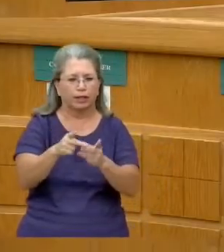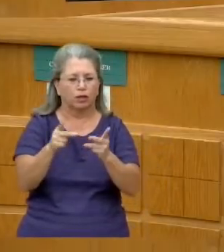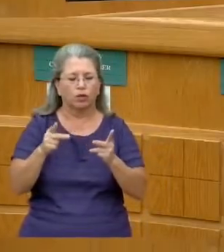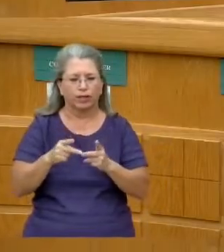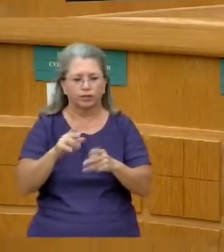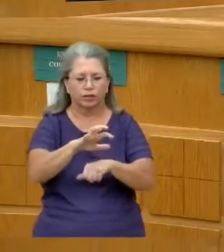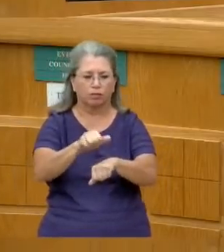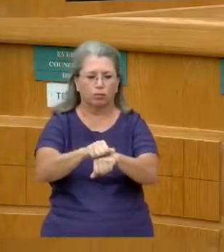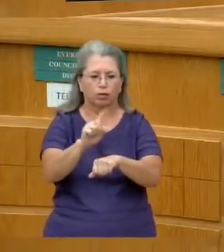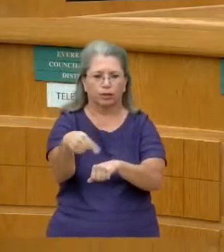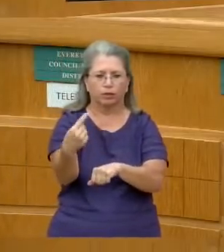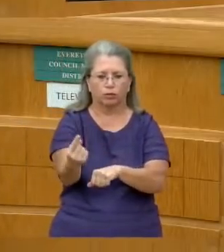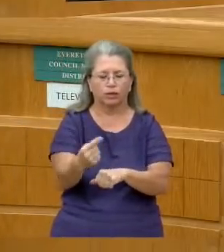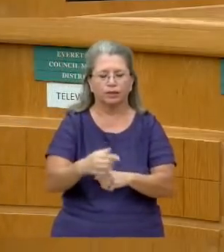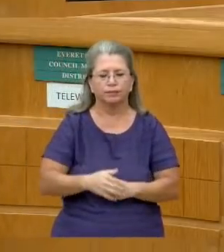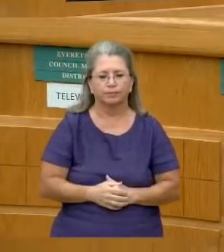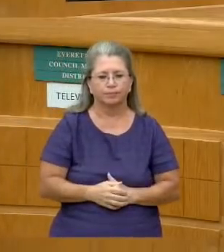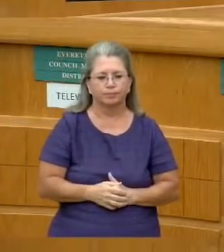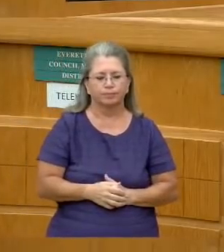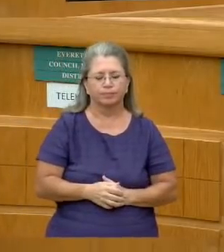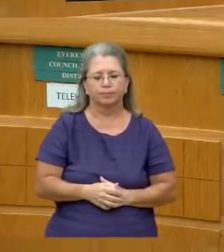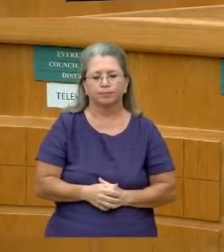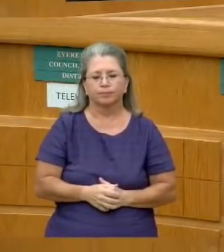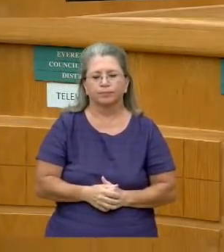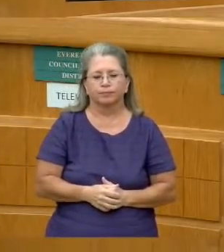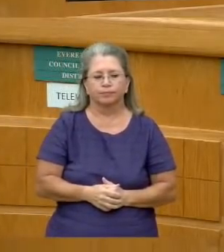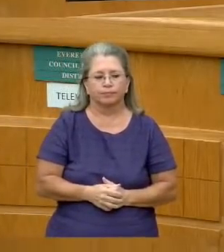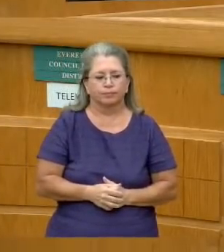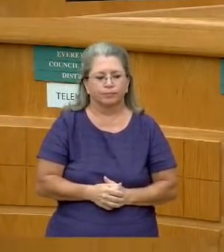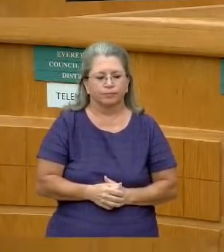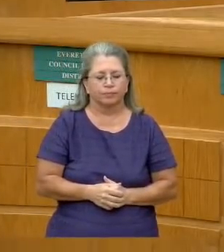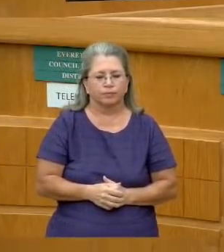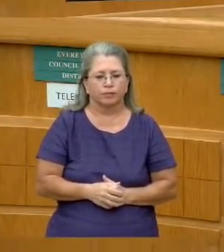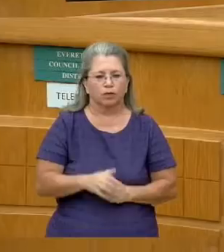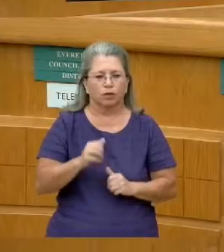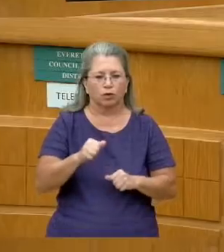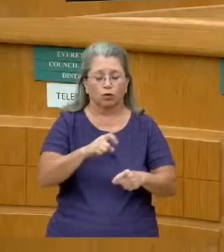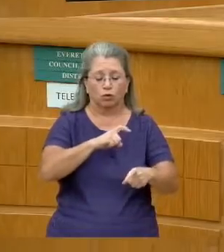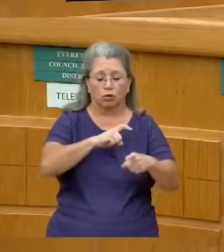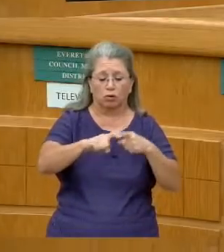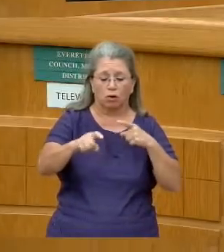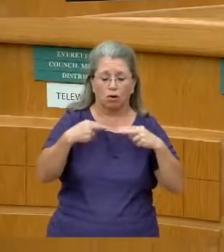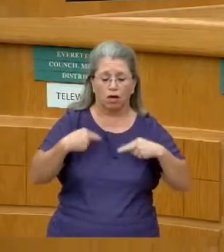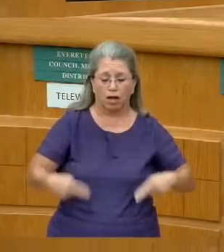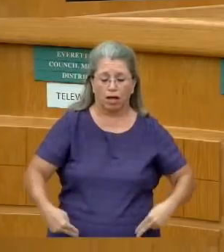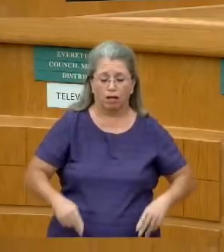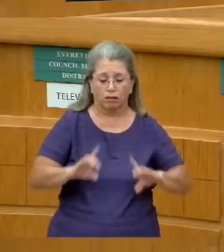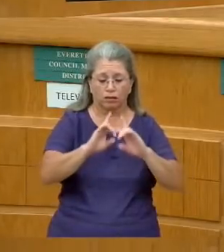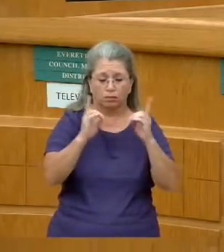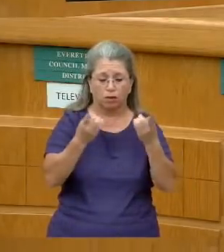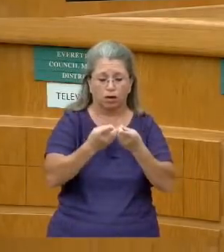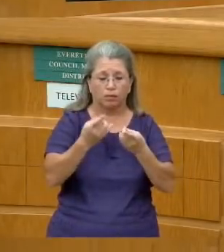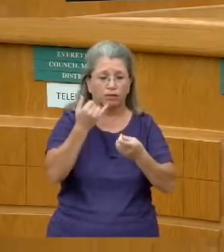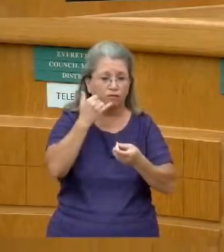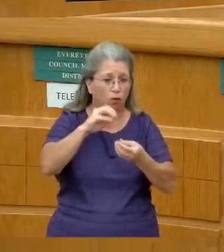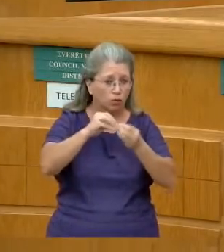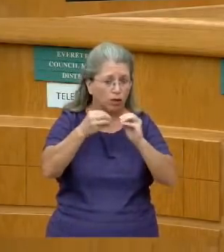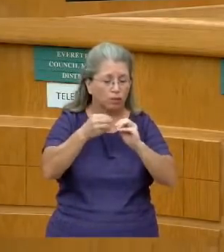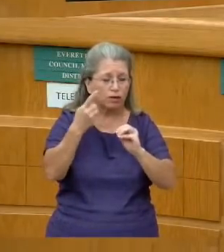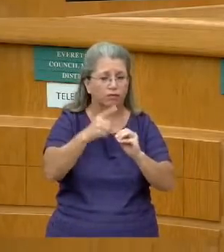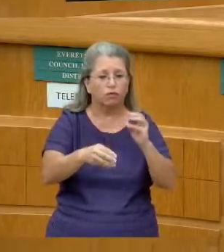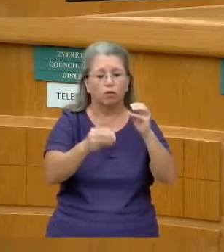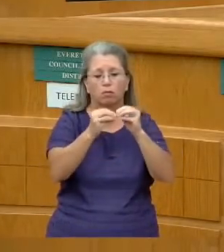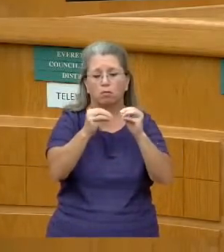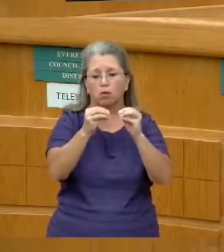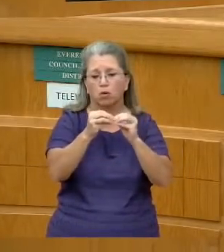are by appointment only, okay? You can call our health district number for additional information and testing